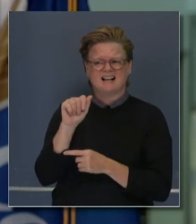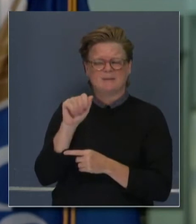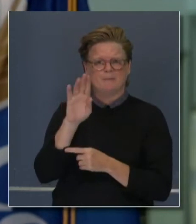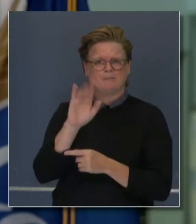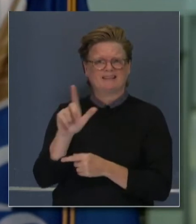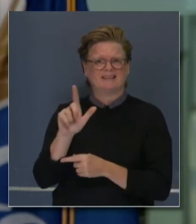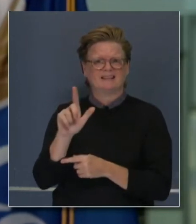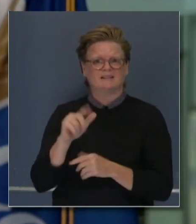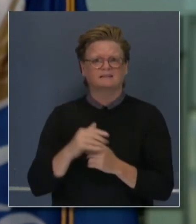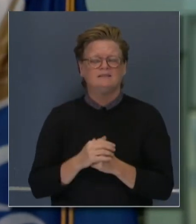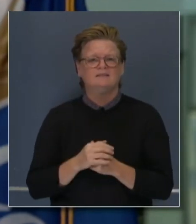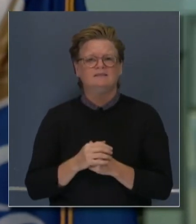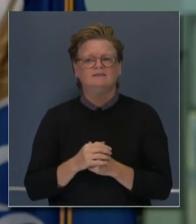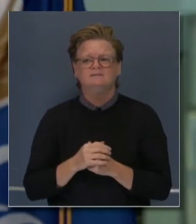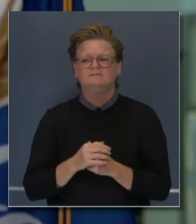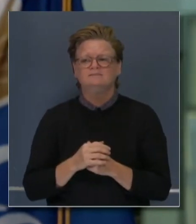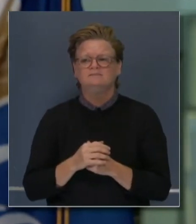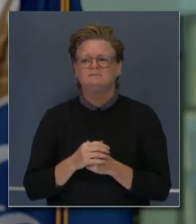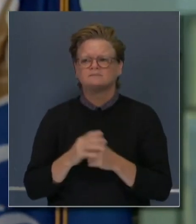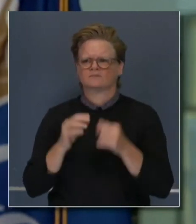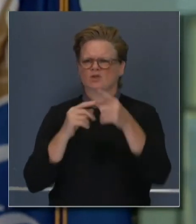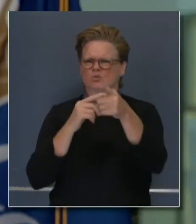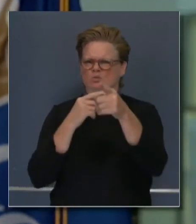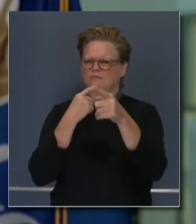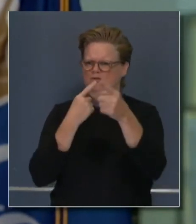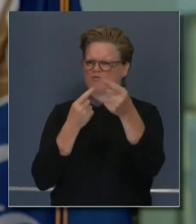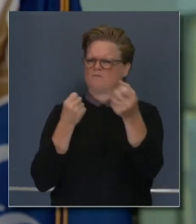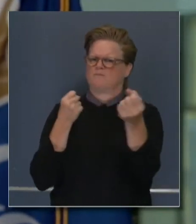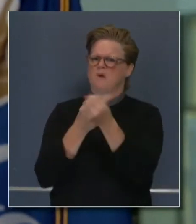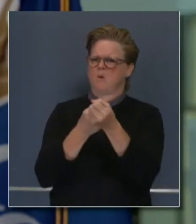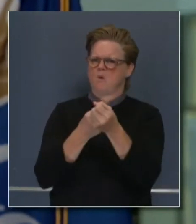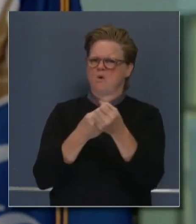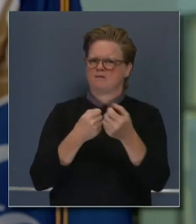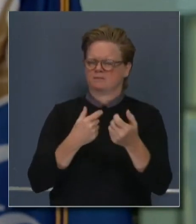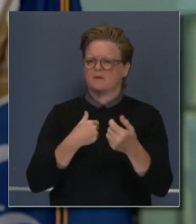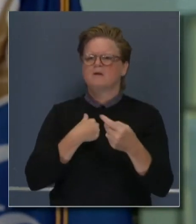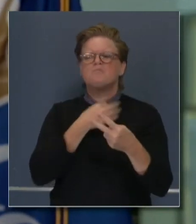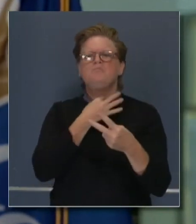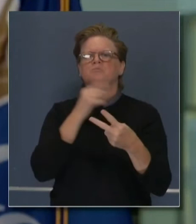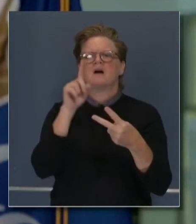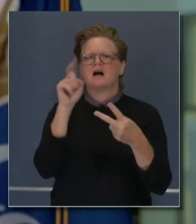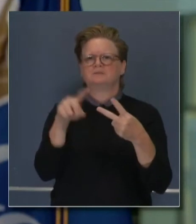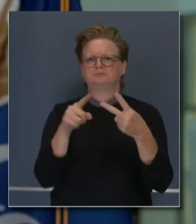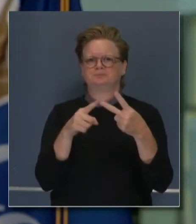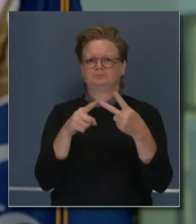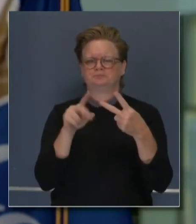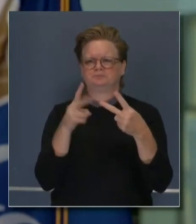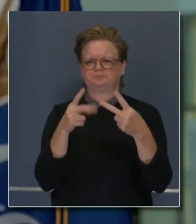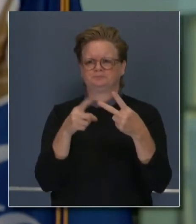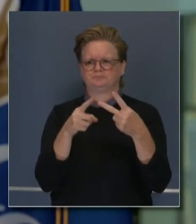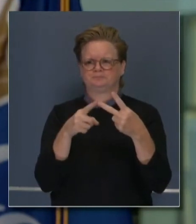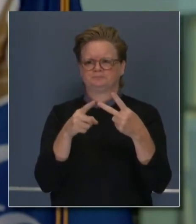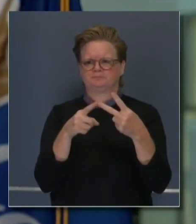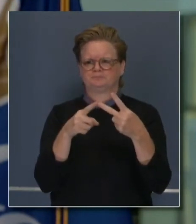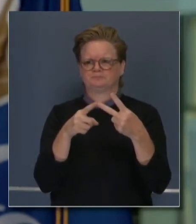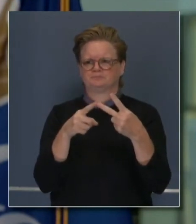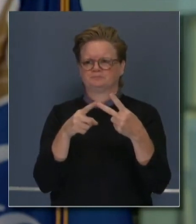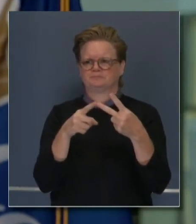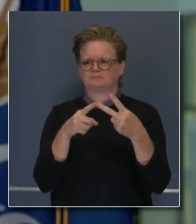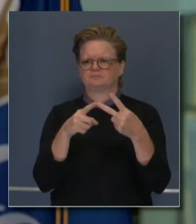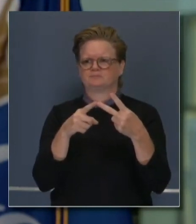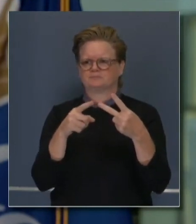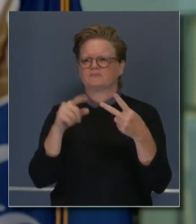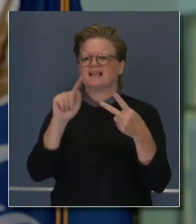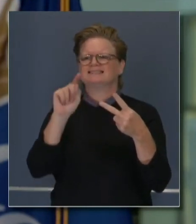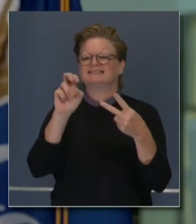the measure. And then my second question is, there's a number of tenants' rights groups who have been reacting to what they